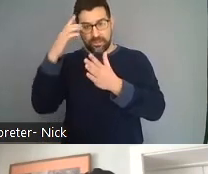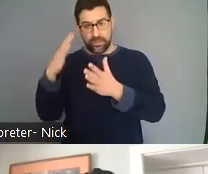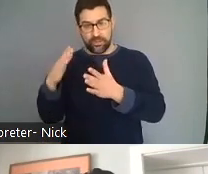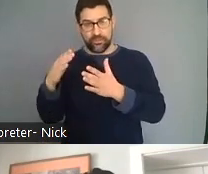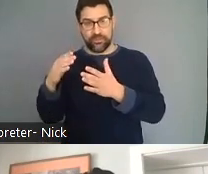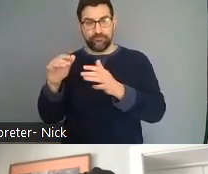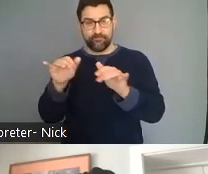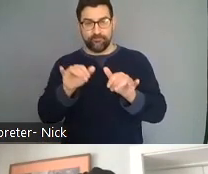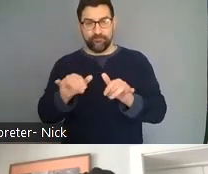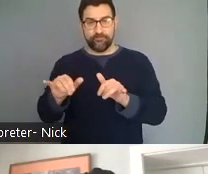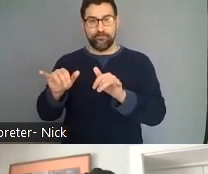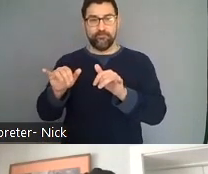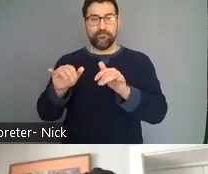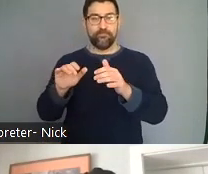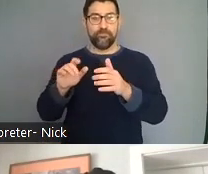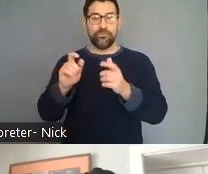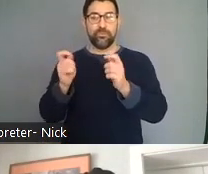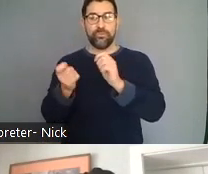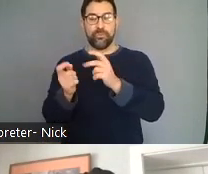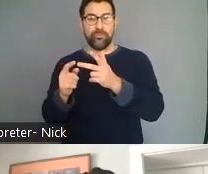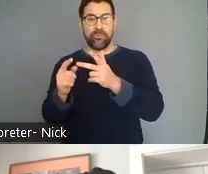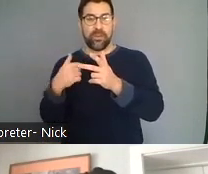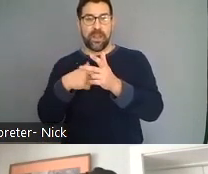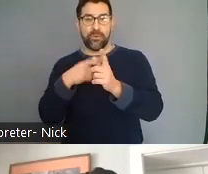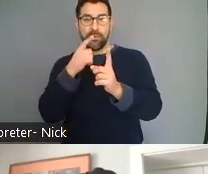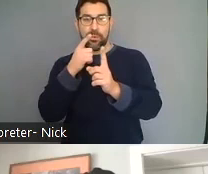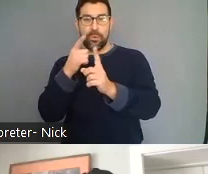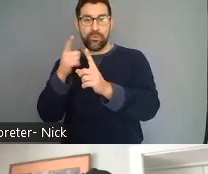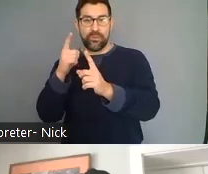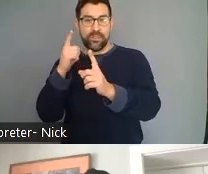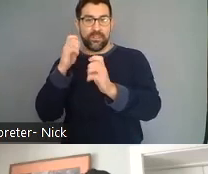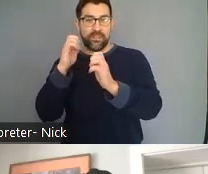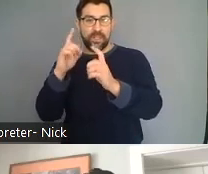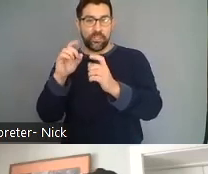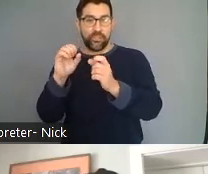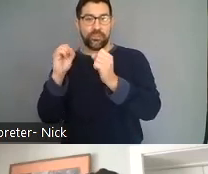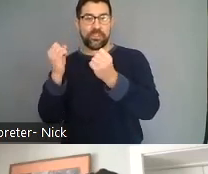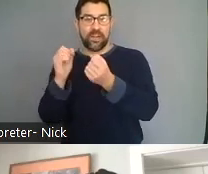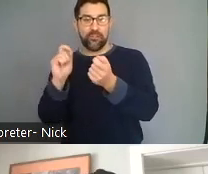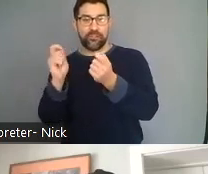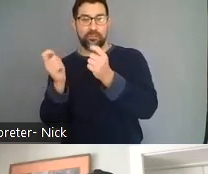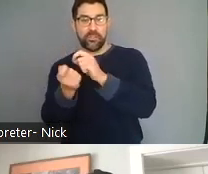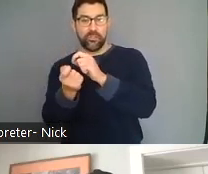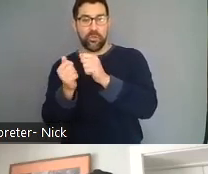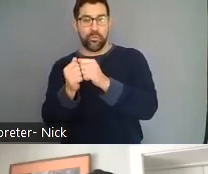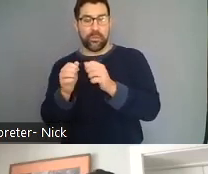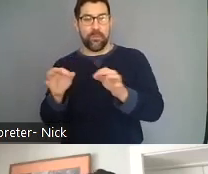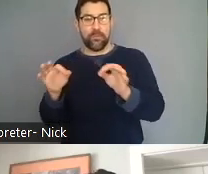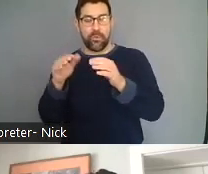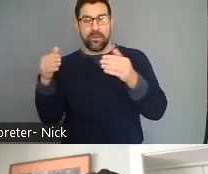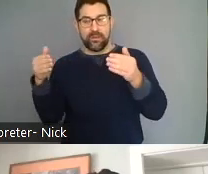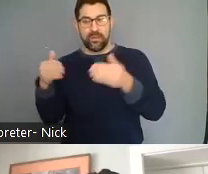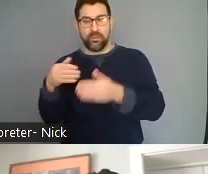do the same. Transform speaks to our aims of educational and societal transformation with essential attention to